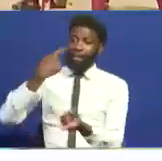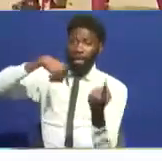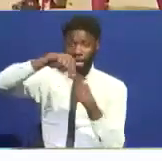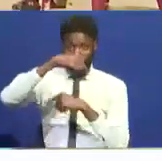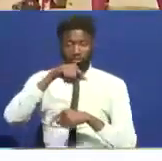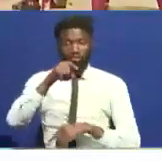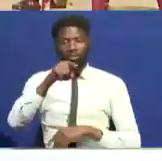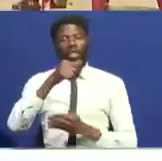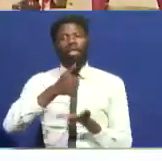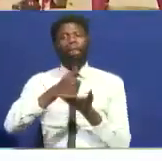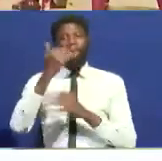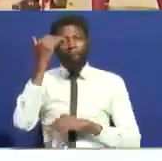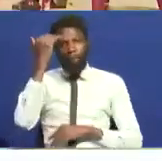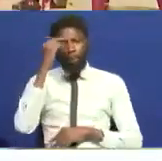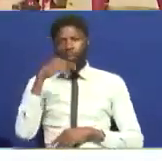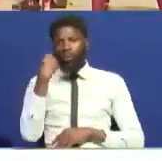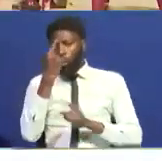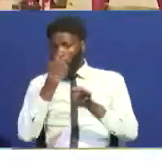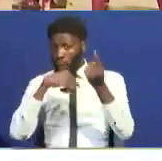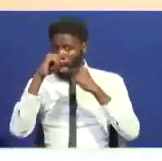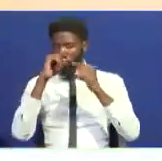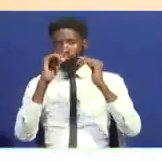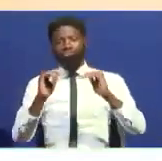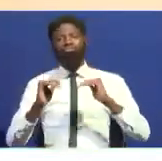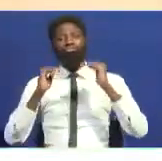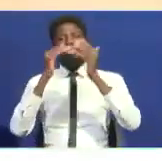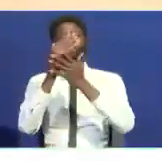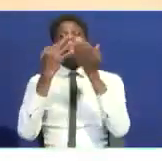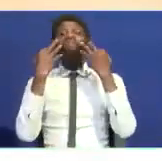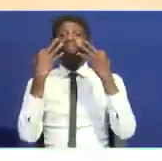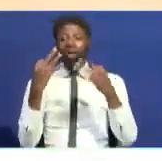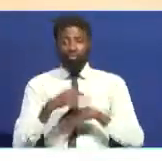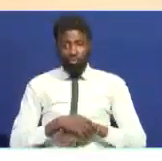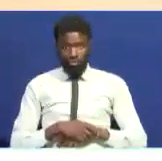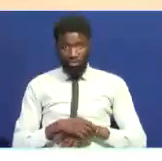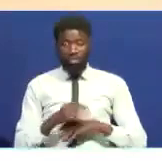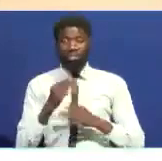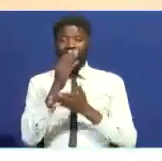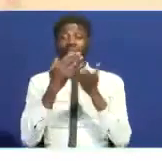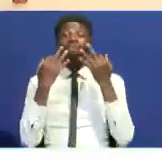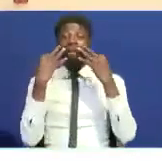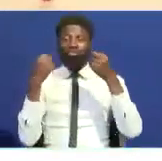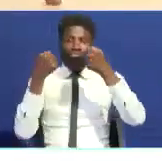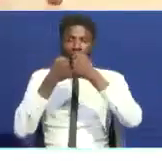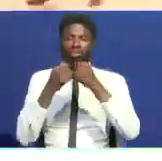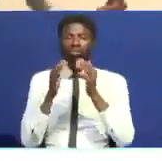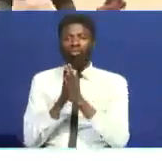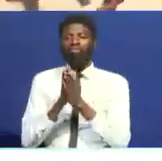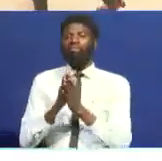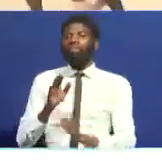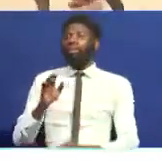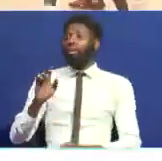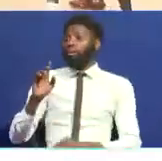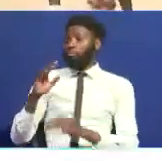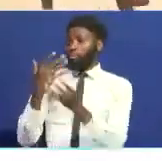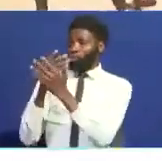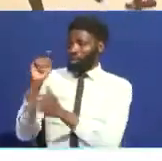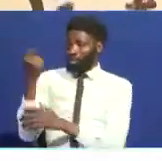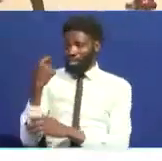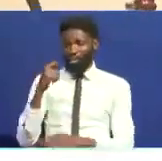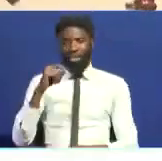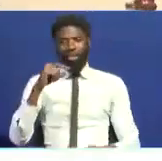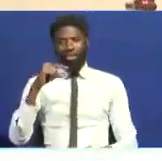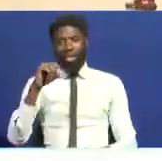mshindi atakayefuzu kwa nusu finali pamoja na mabingwa watetezi Prisons Kenya, GSU na KDF.